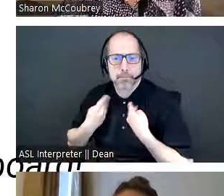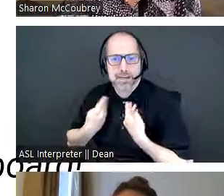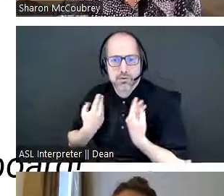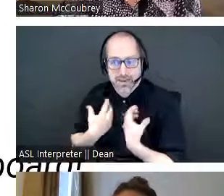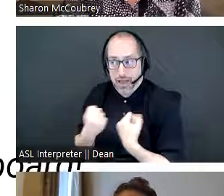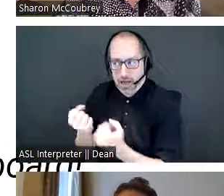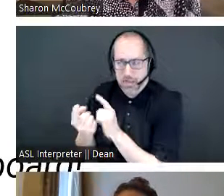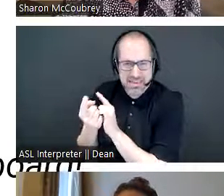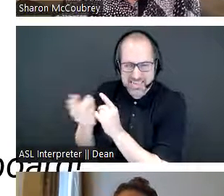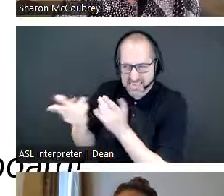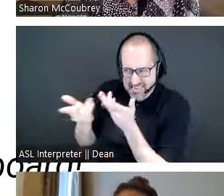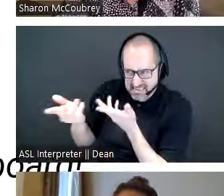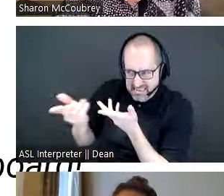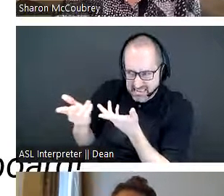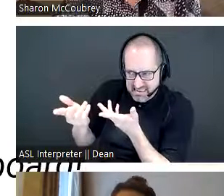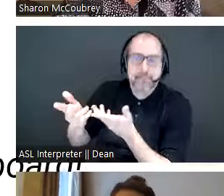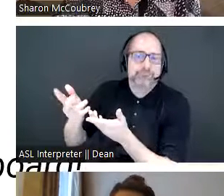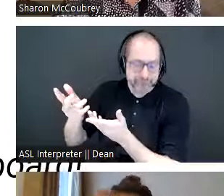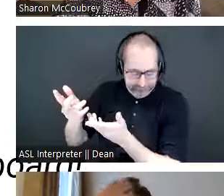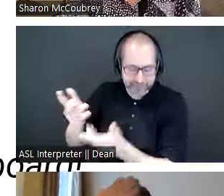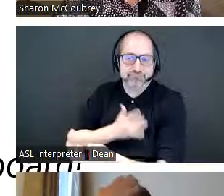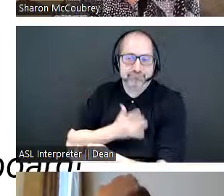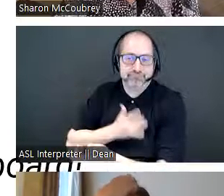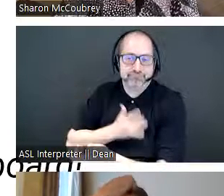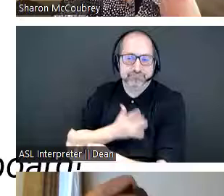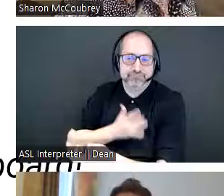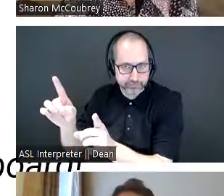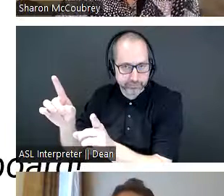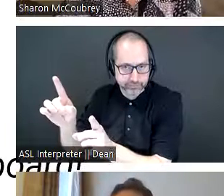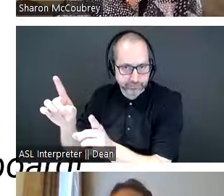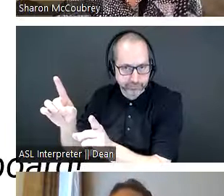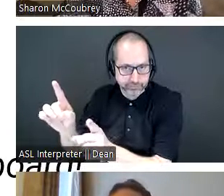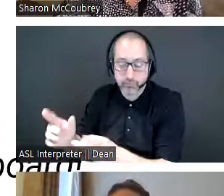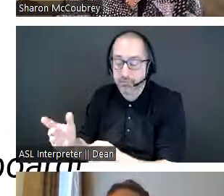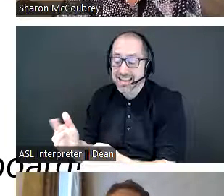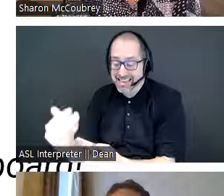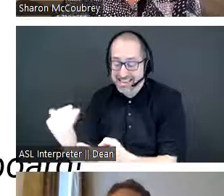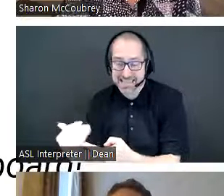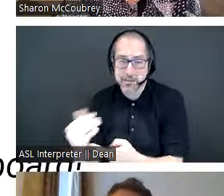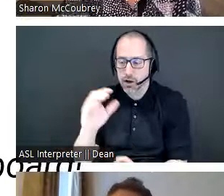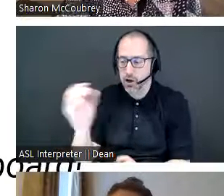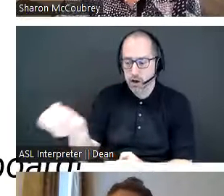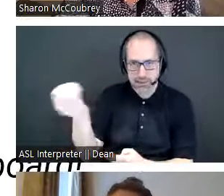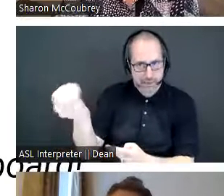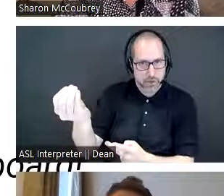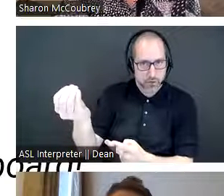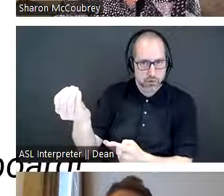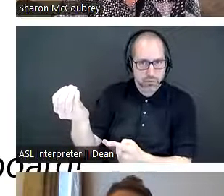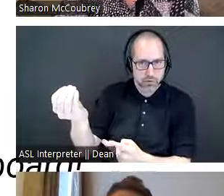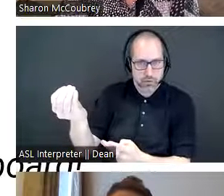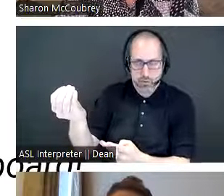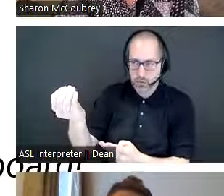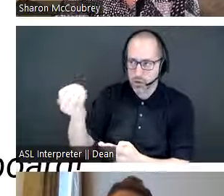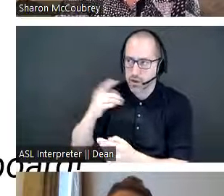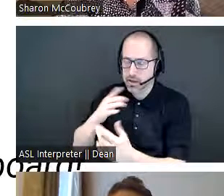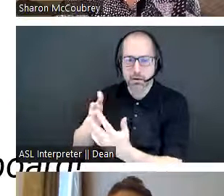was declared in perpetuity. That was followed by Ontario, and that was achieved